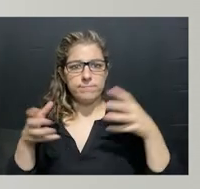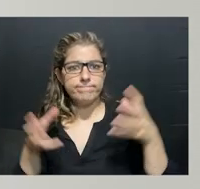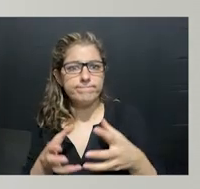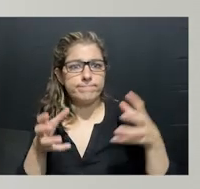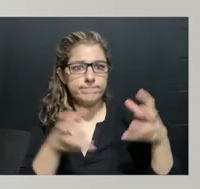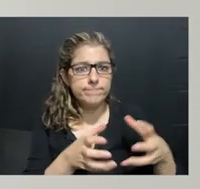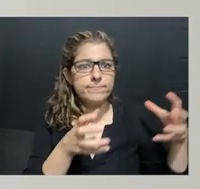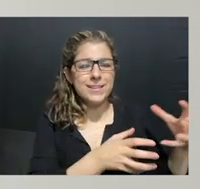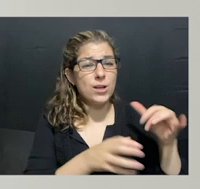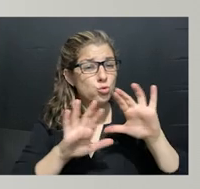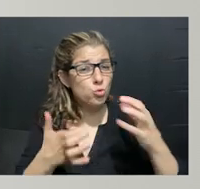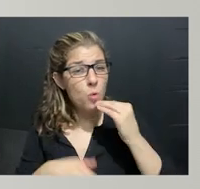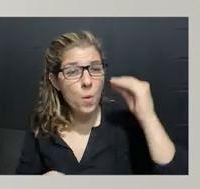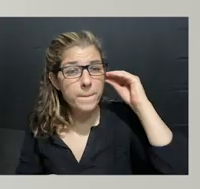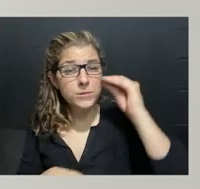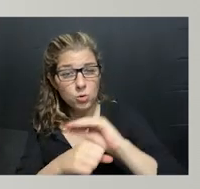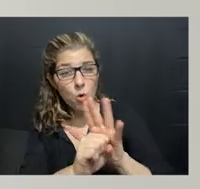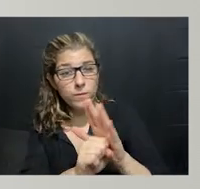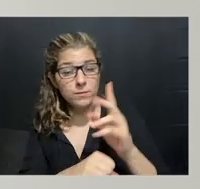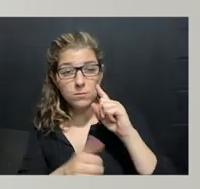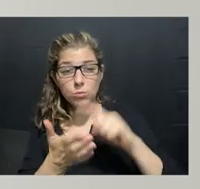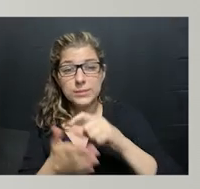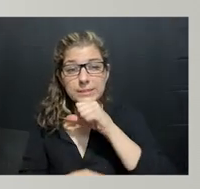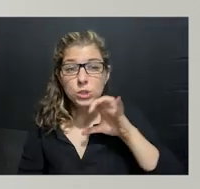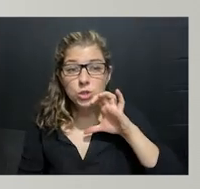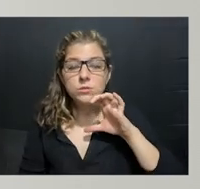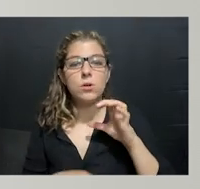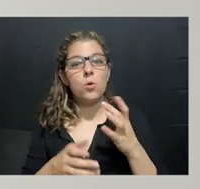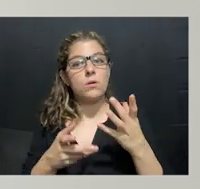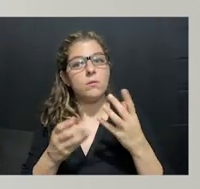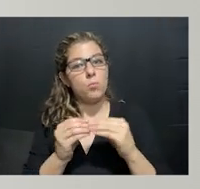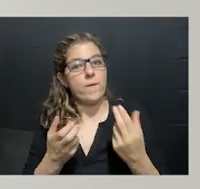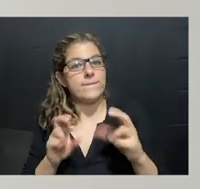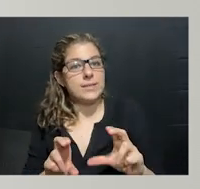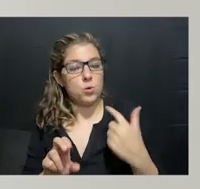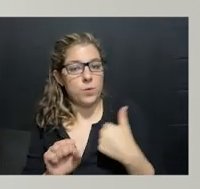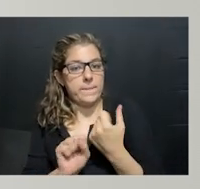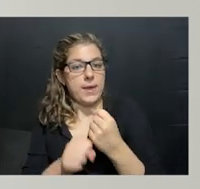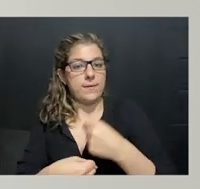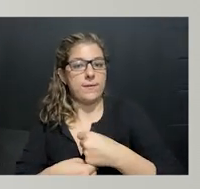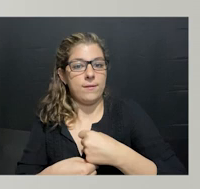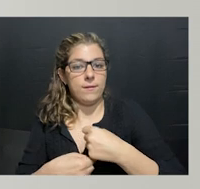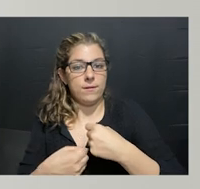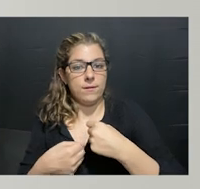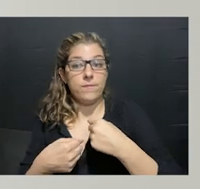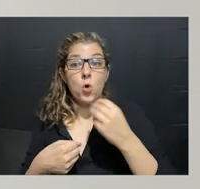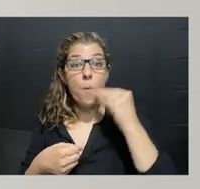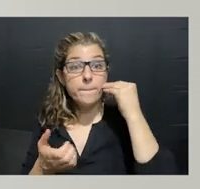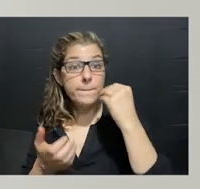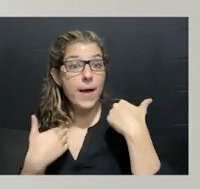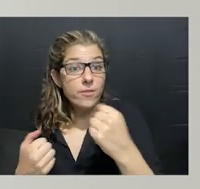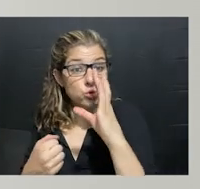congregate settings during COVID for seniors. And so increasing the investment that we're able to make in home